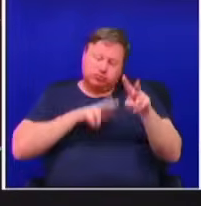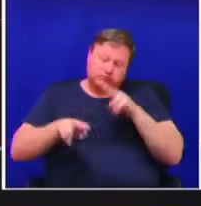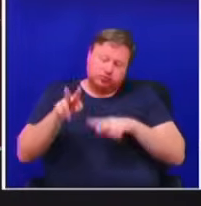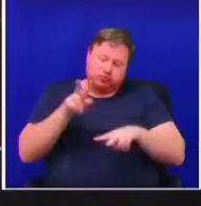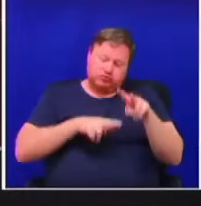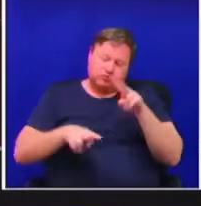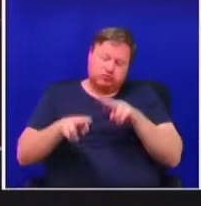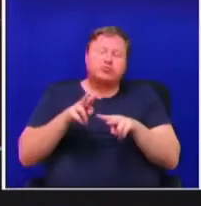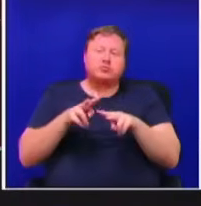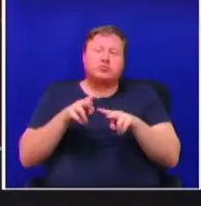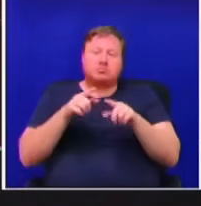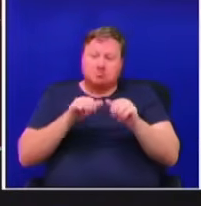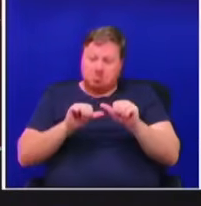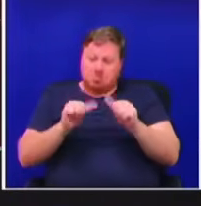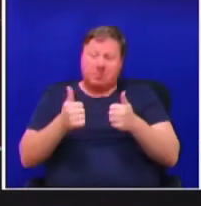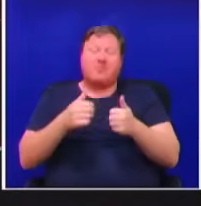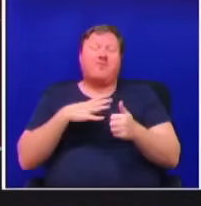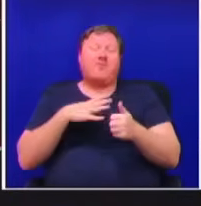submitting